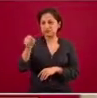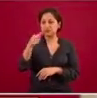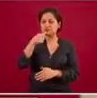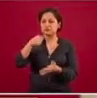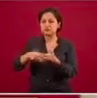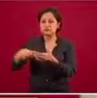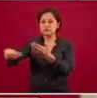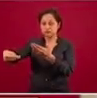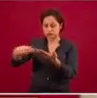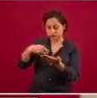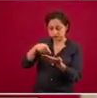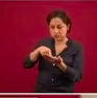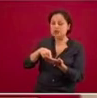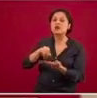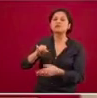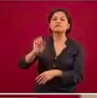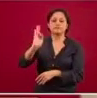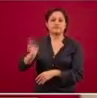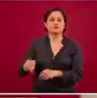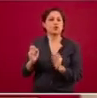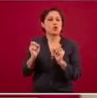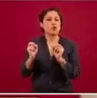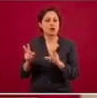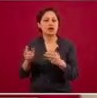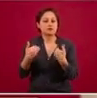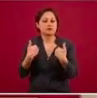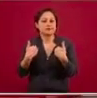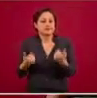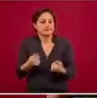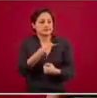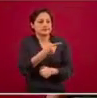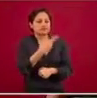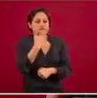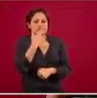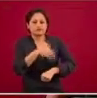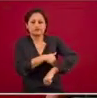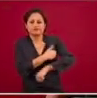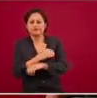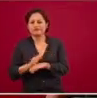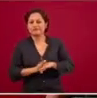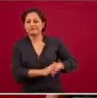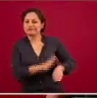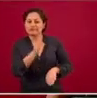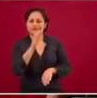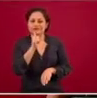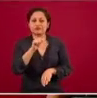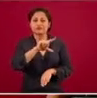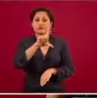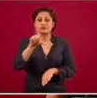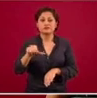beer supplies of the grain that is used to make beer, because